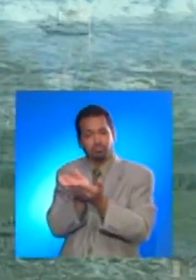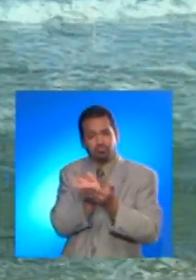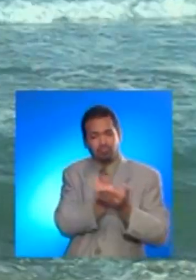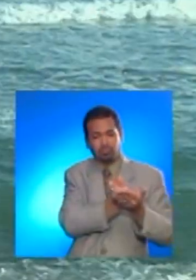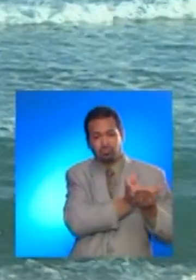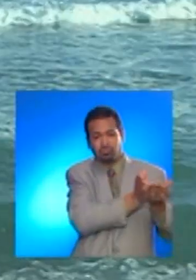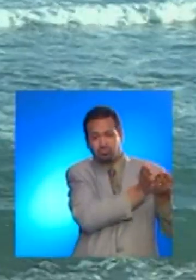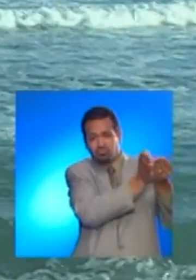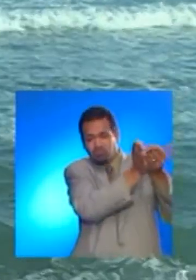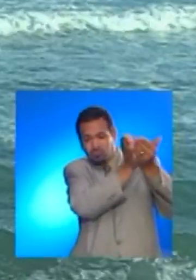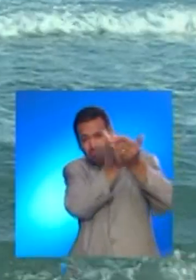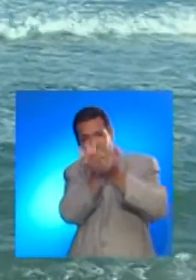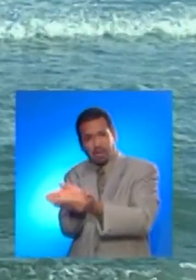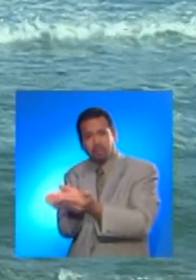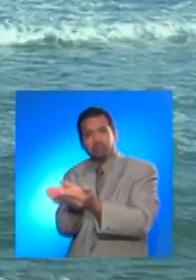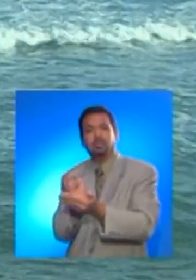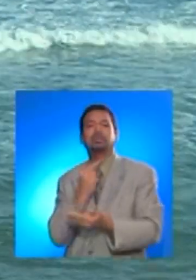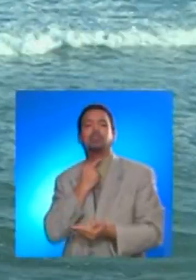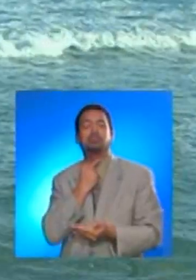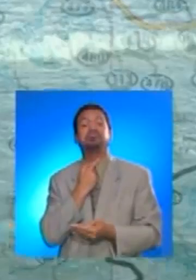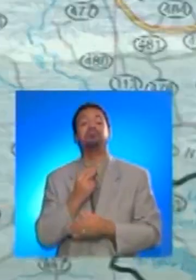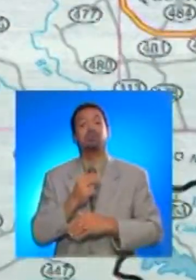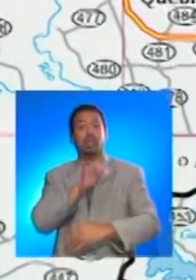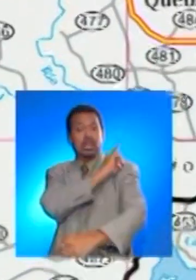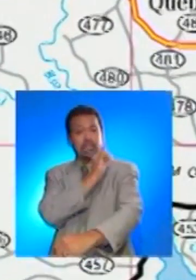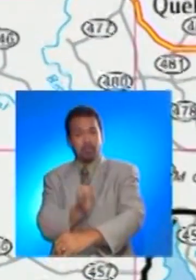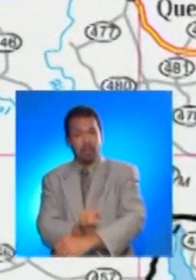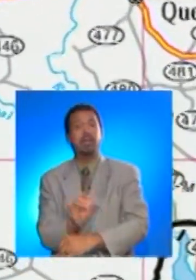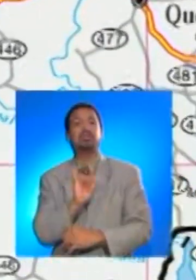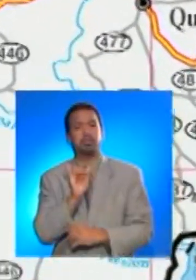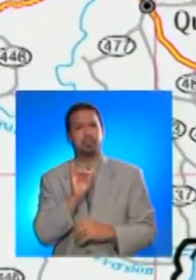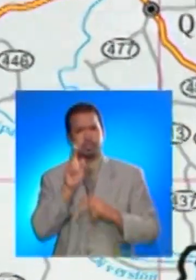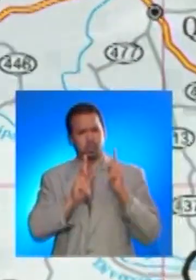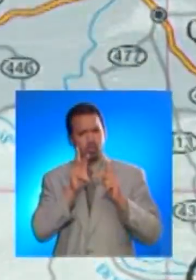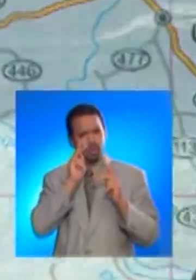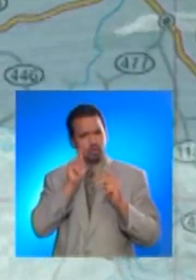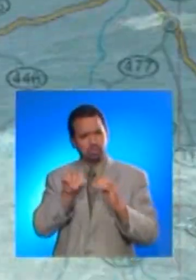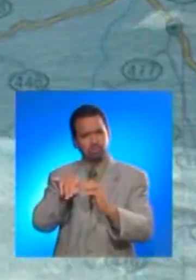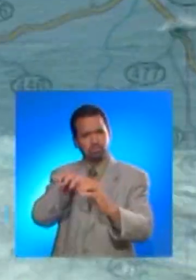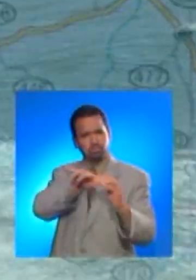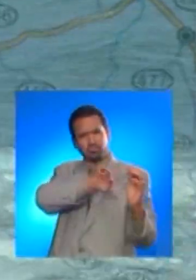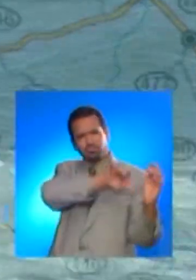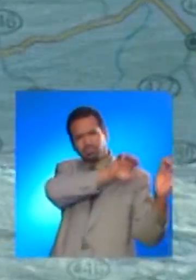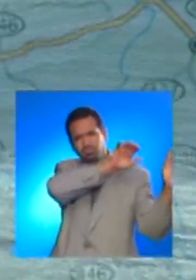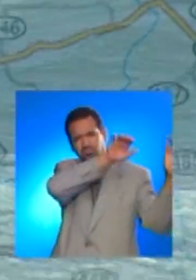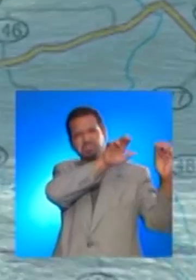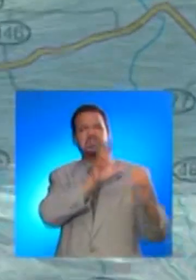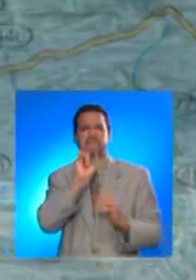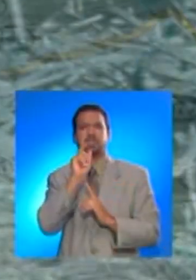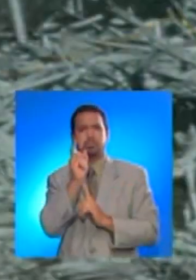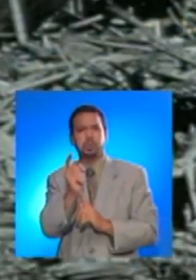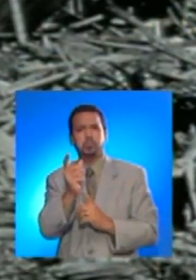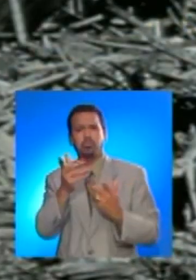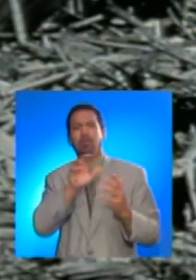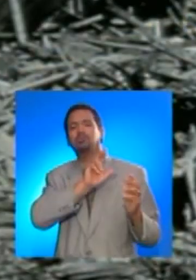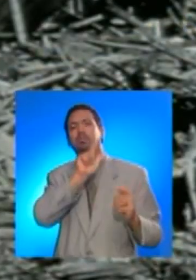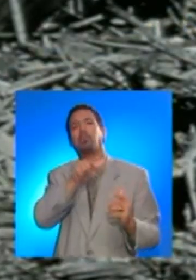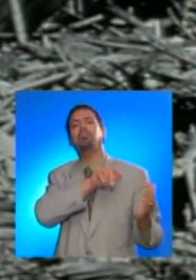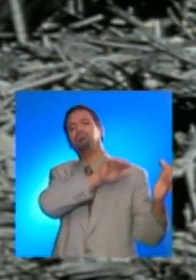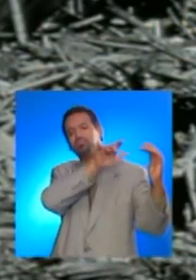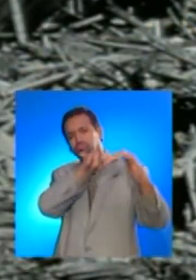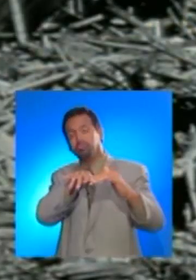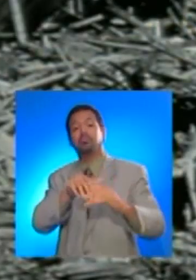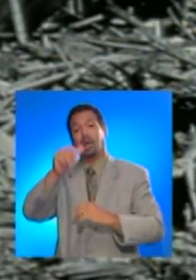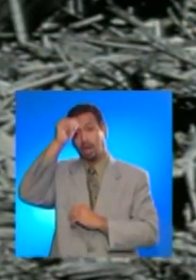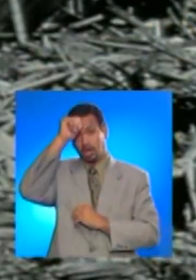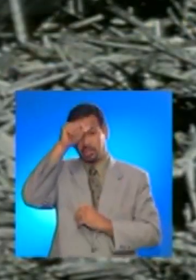minutes when the water receded. In Isabela, along the north coast, the wave was seen by many people a half